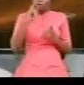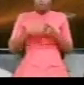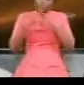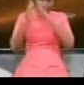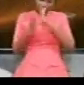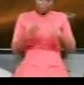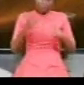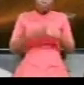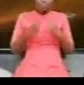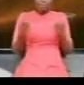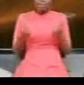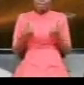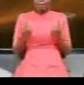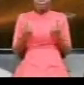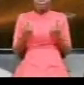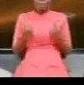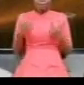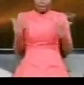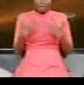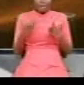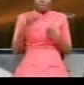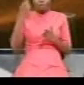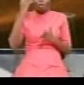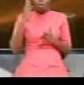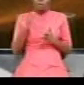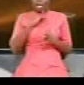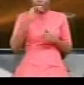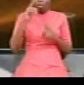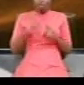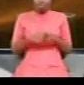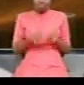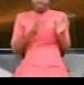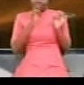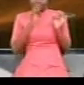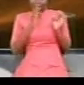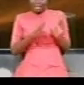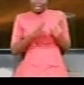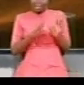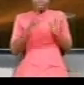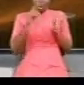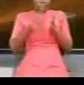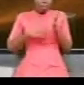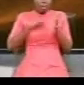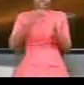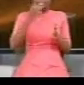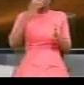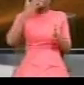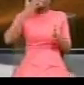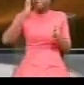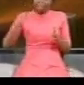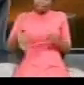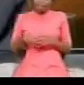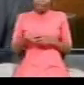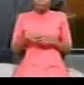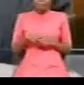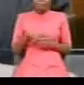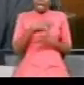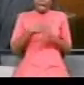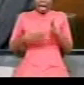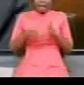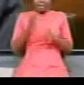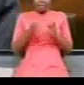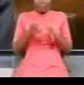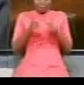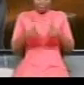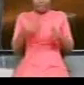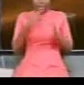from iniquity. The fear of God is to hate what is evil. And if a person